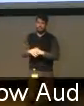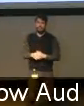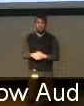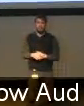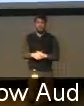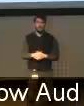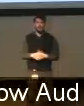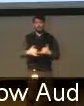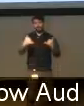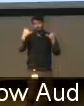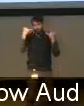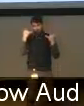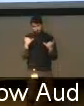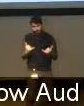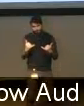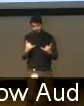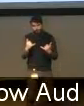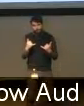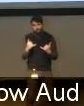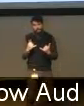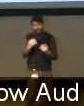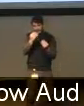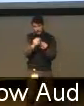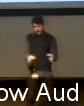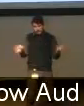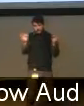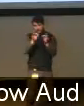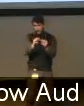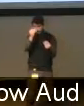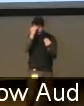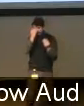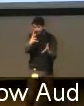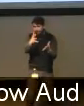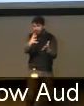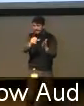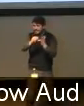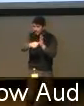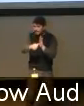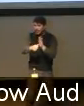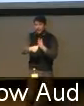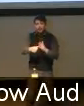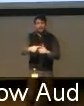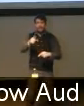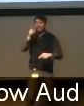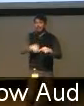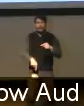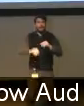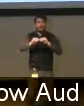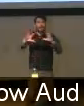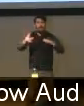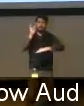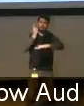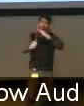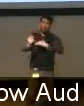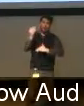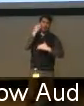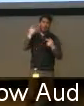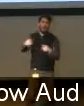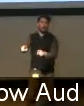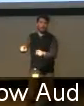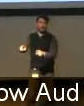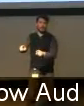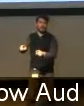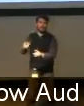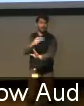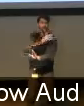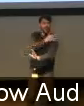wanted to ground everyone in the fact that it's hard to make predictions, especially about the future. And sometimes the future isn't what it used to